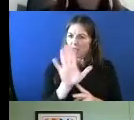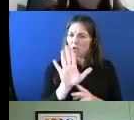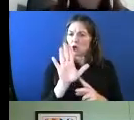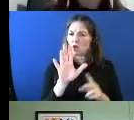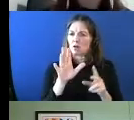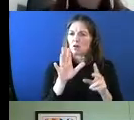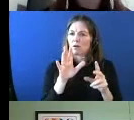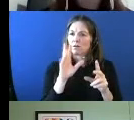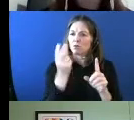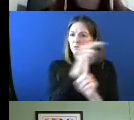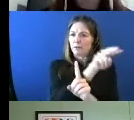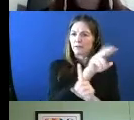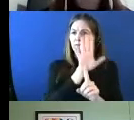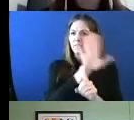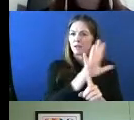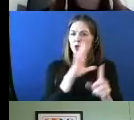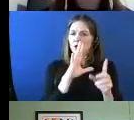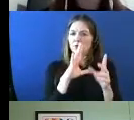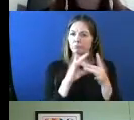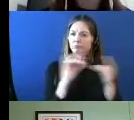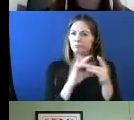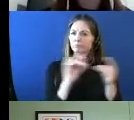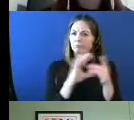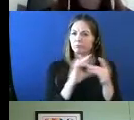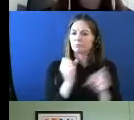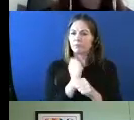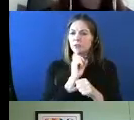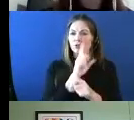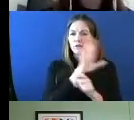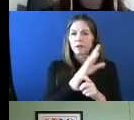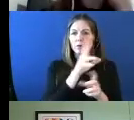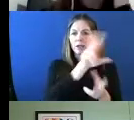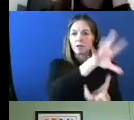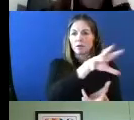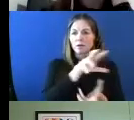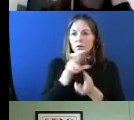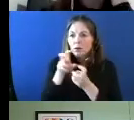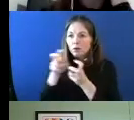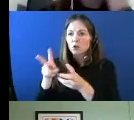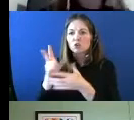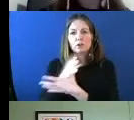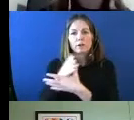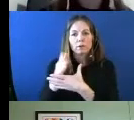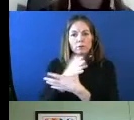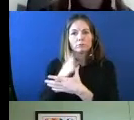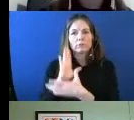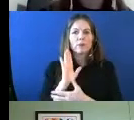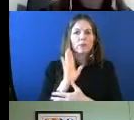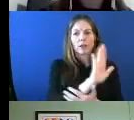voices and make sure they're shared in a good way. Brittany, did you want to share anything